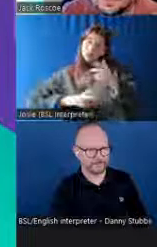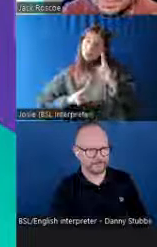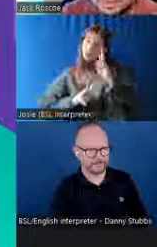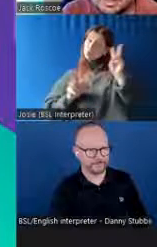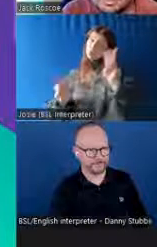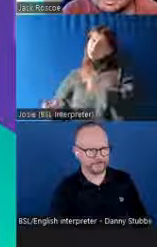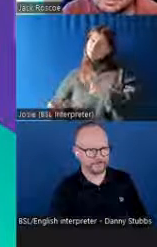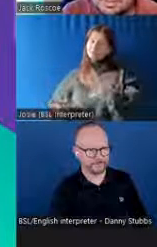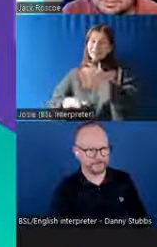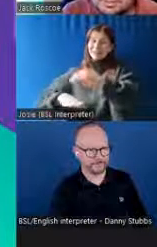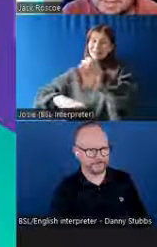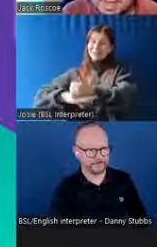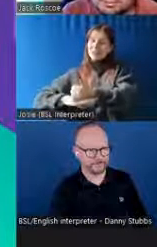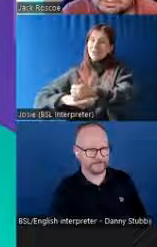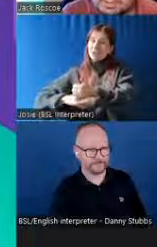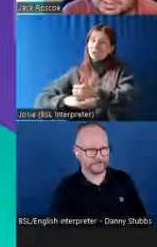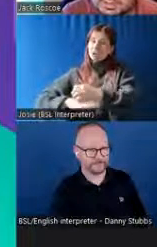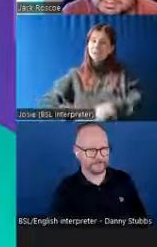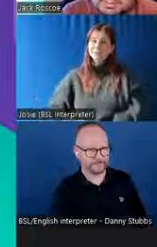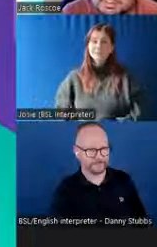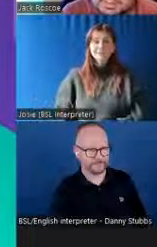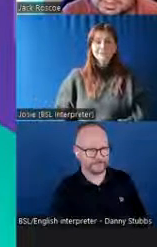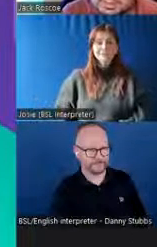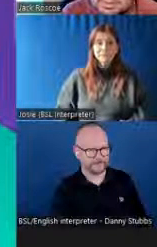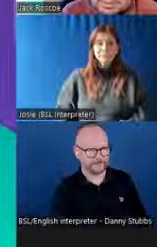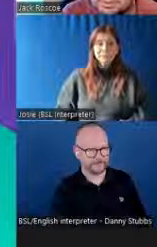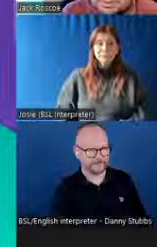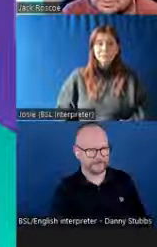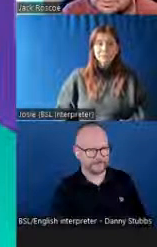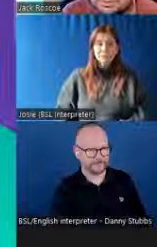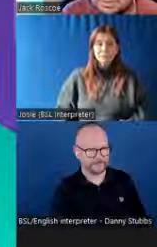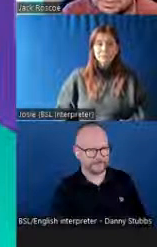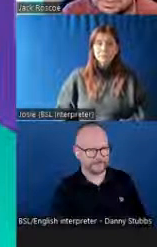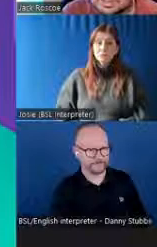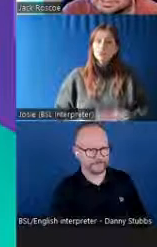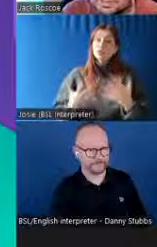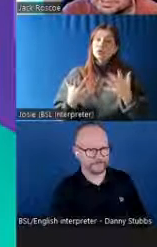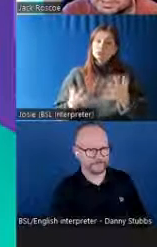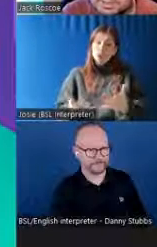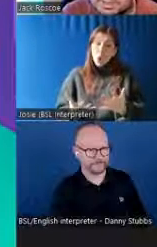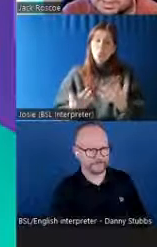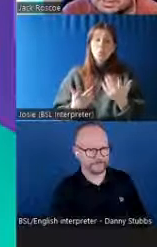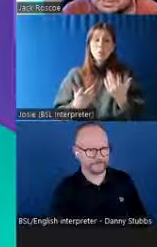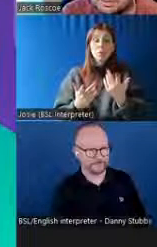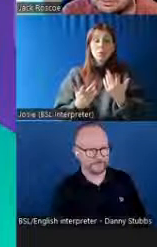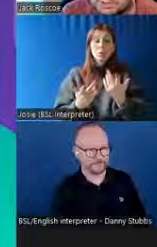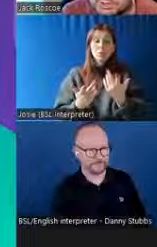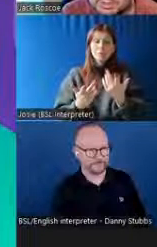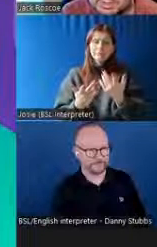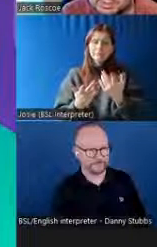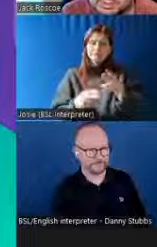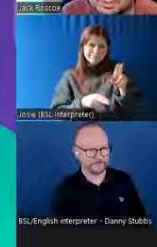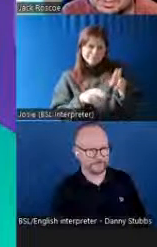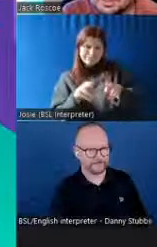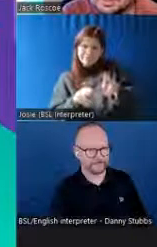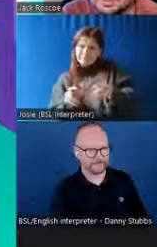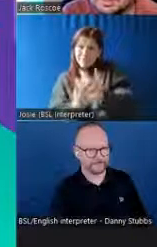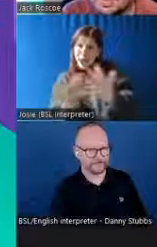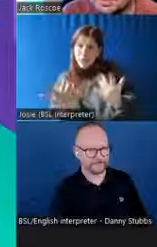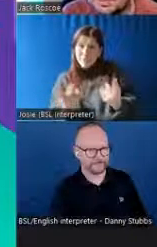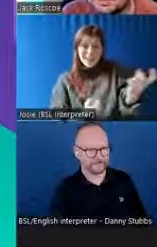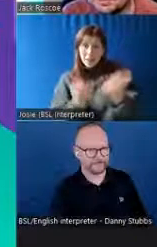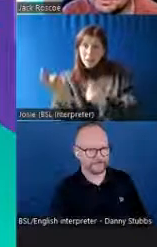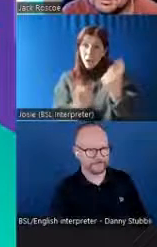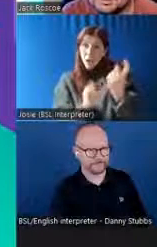optimistic. So to accurately measure visitors or interactions, unfortunately, the only way to do it is